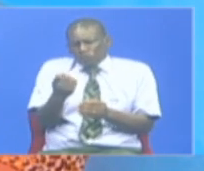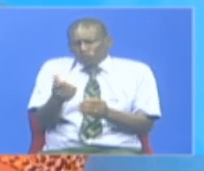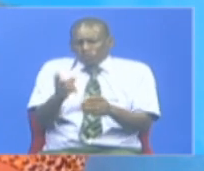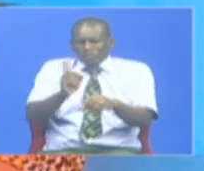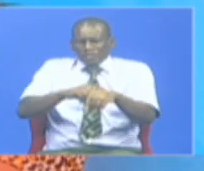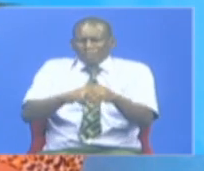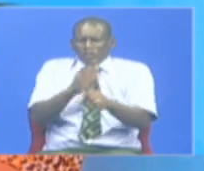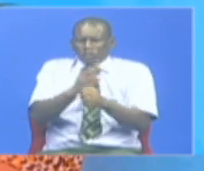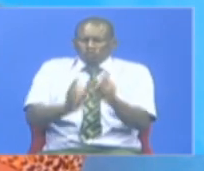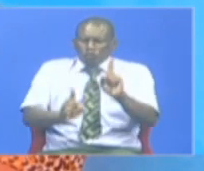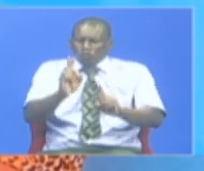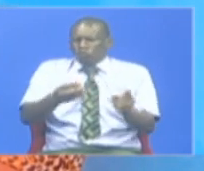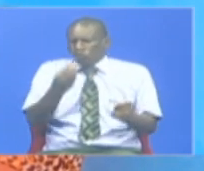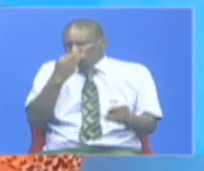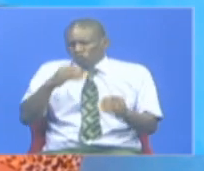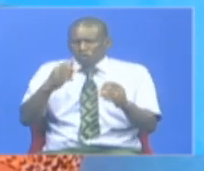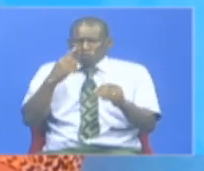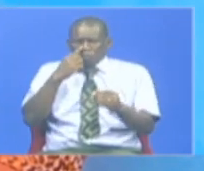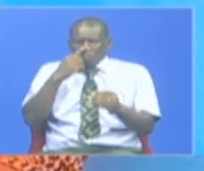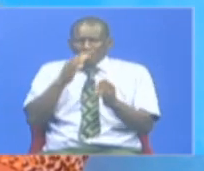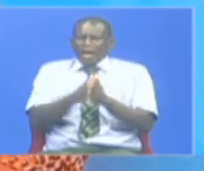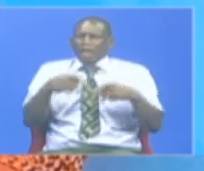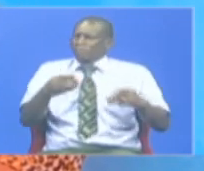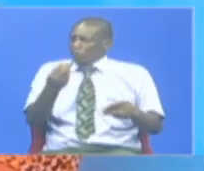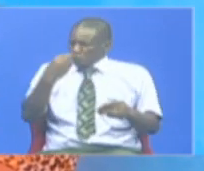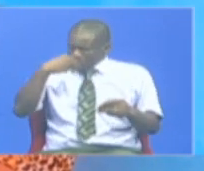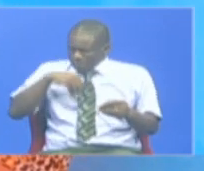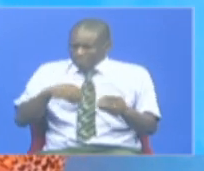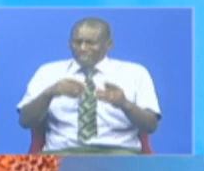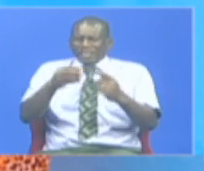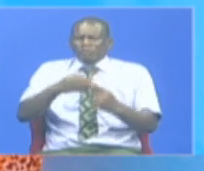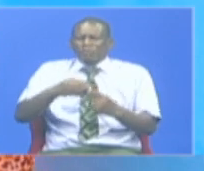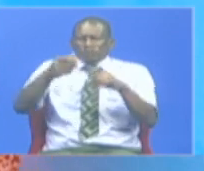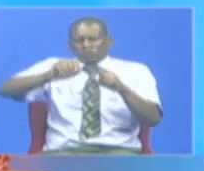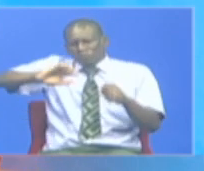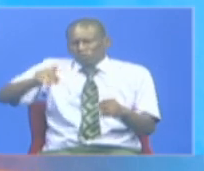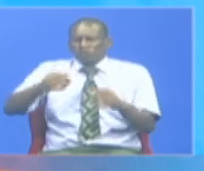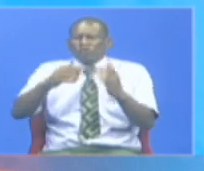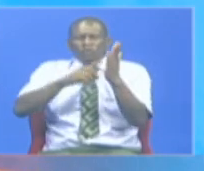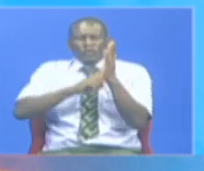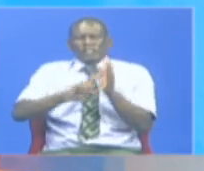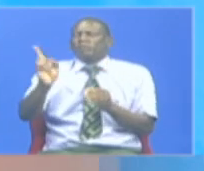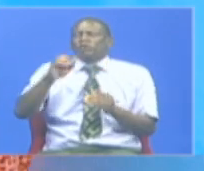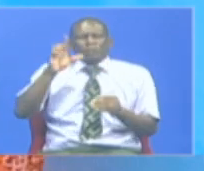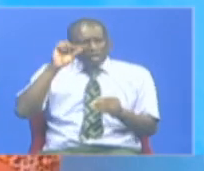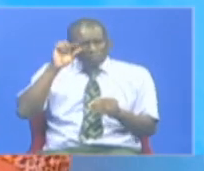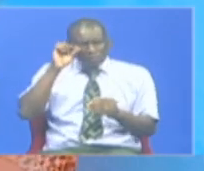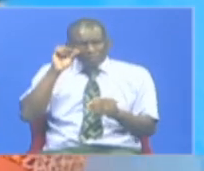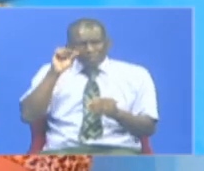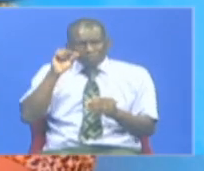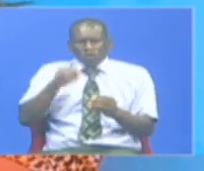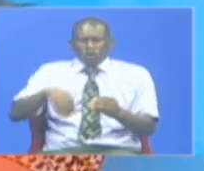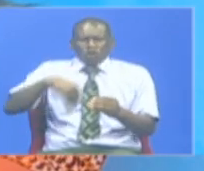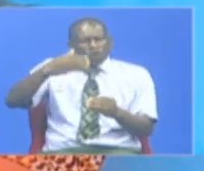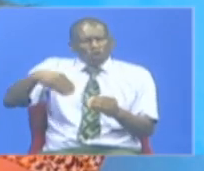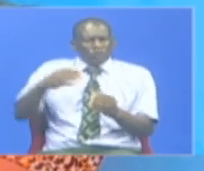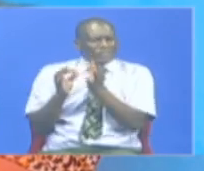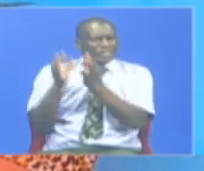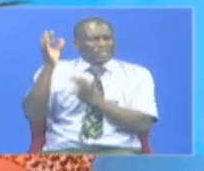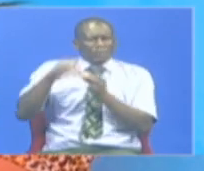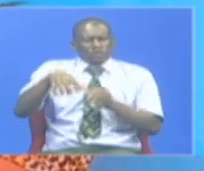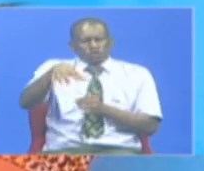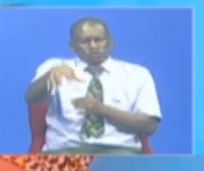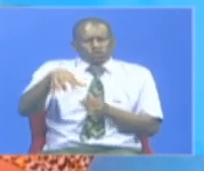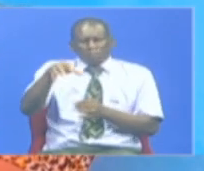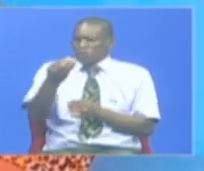at home. And consumers, especially those in urban areas such as Nairobi and Mombasa, are increasingly relying on